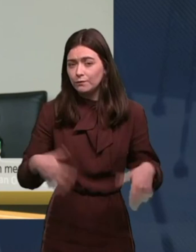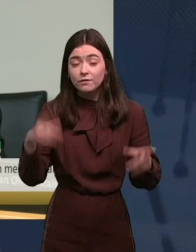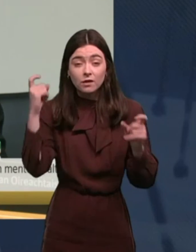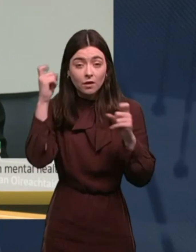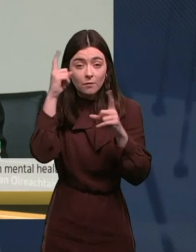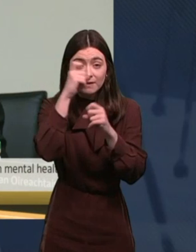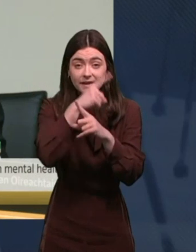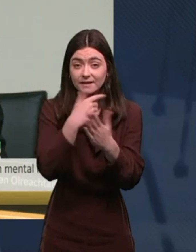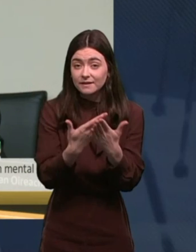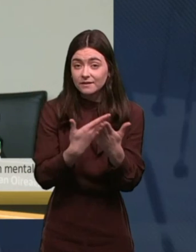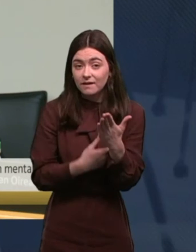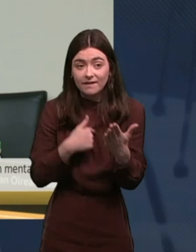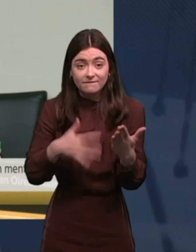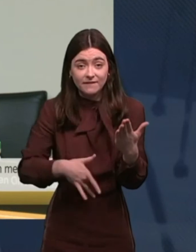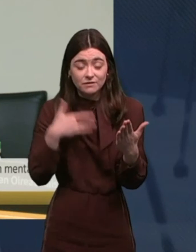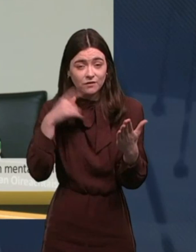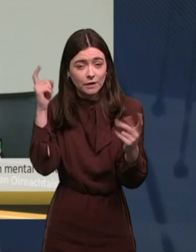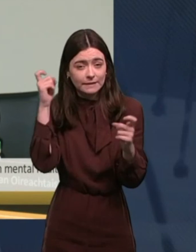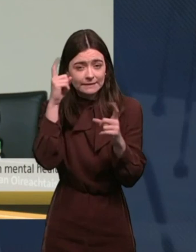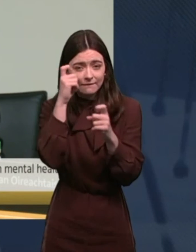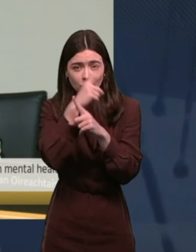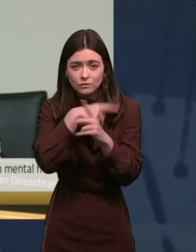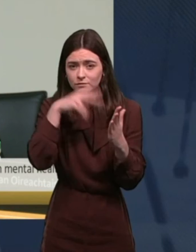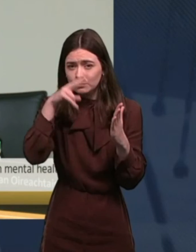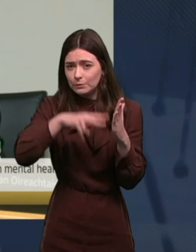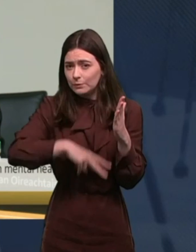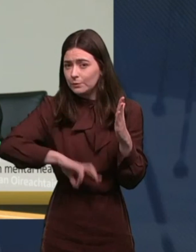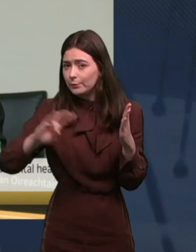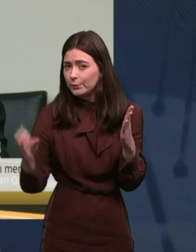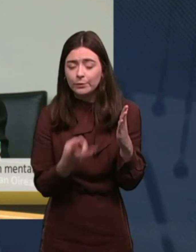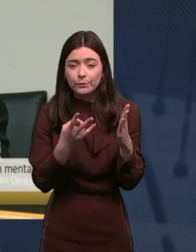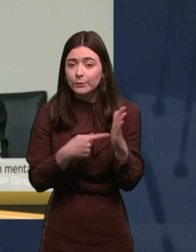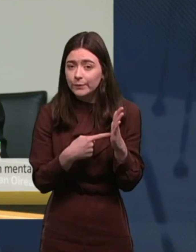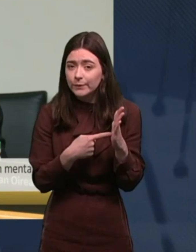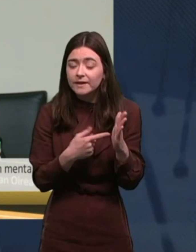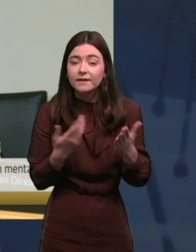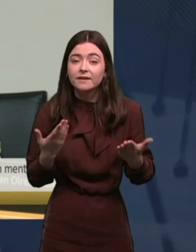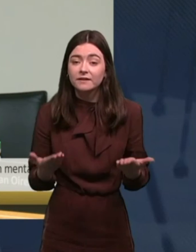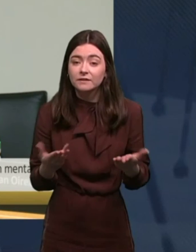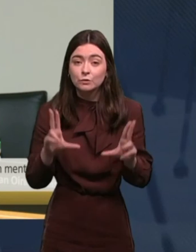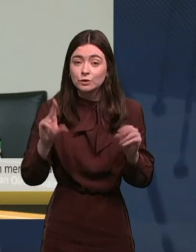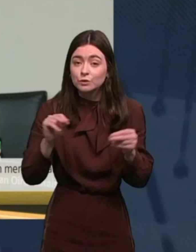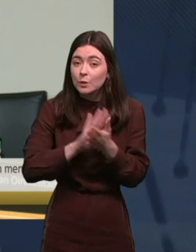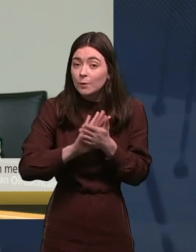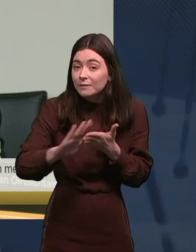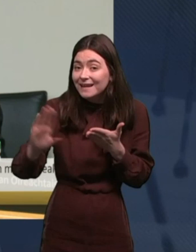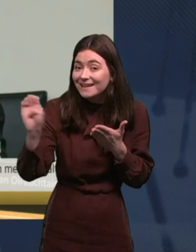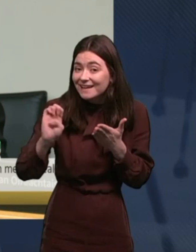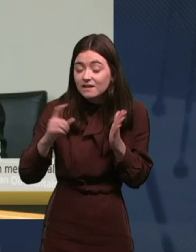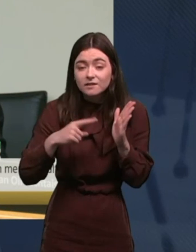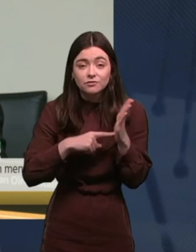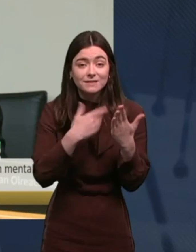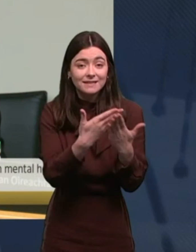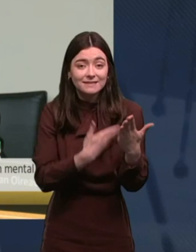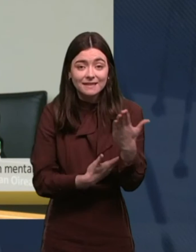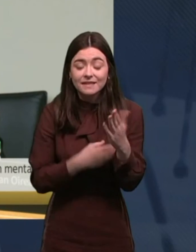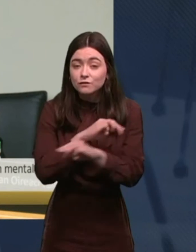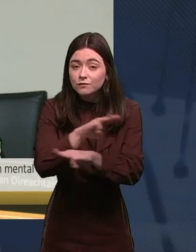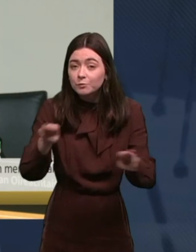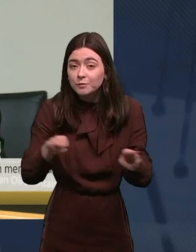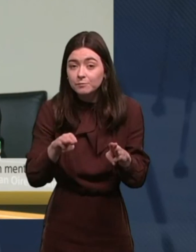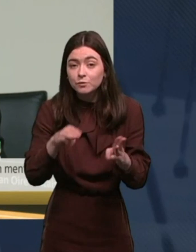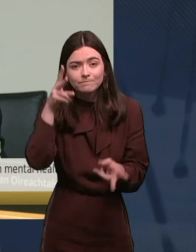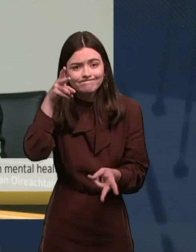legislation. I personally found it very difficult to get my head around in such a short period of time. There was no plain English version of the legislation for people to understand